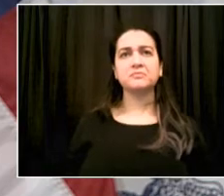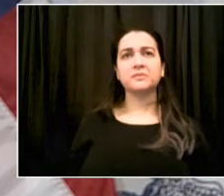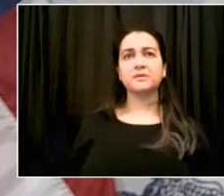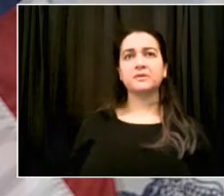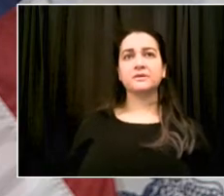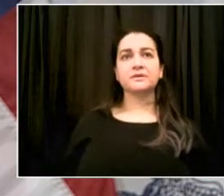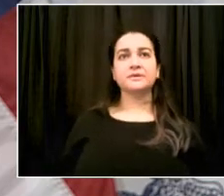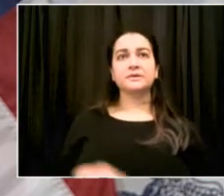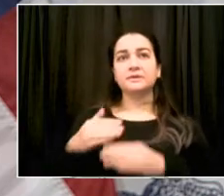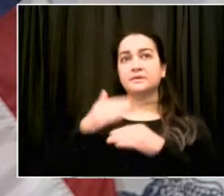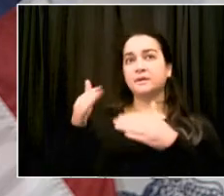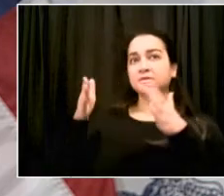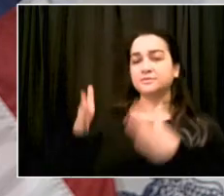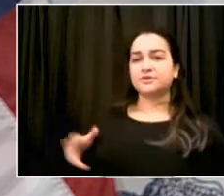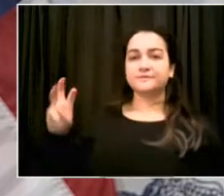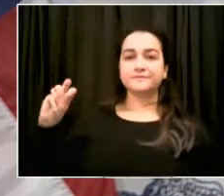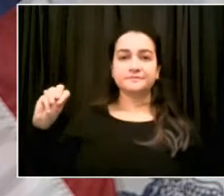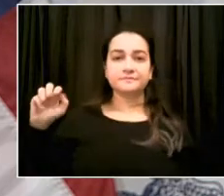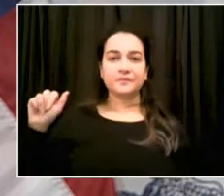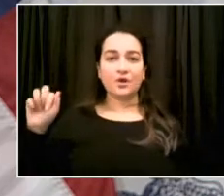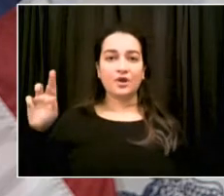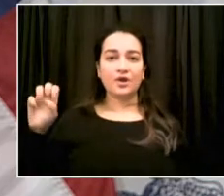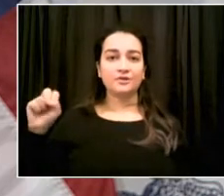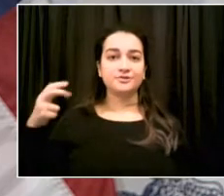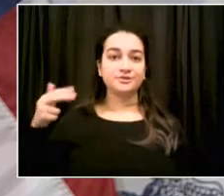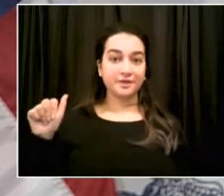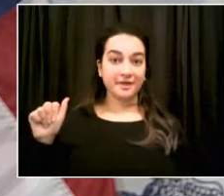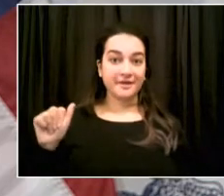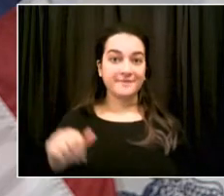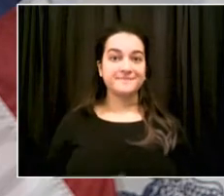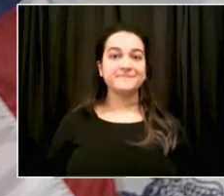Good morning, Mr. Mayor. How are you doing today? Good, Marcia. How are you?